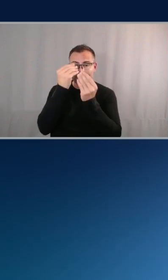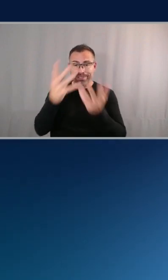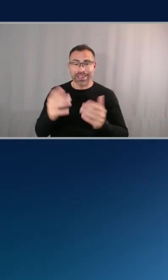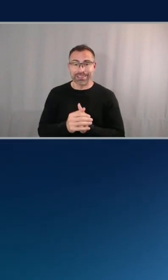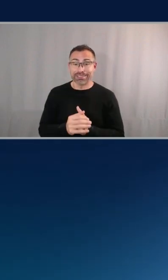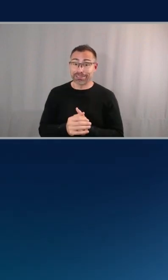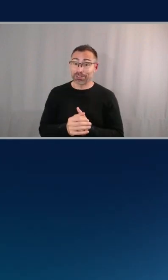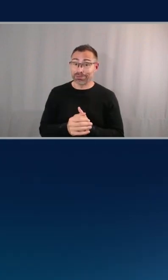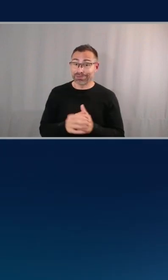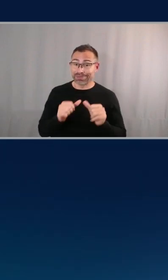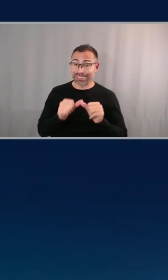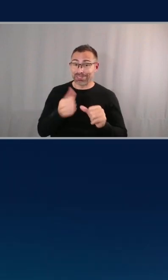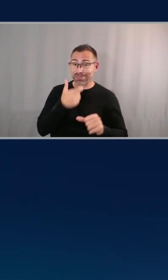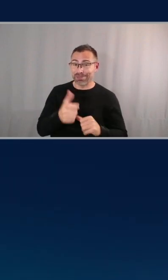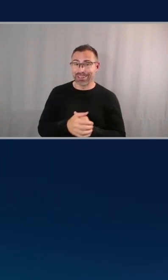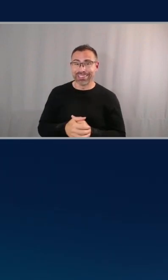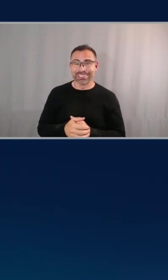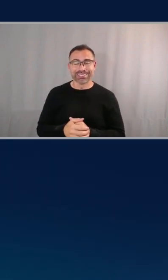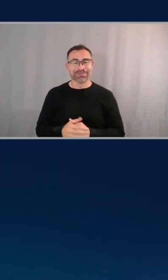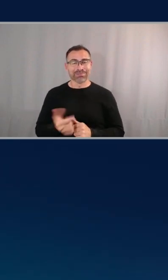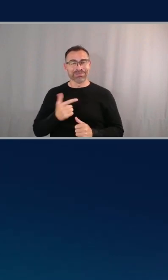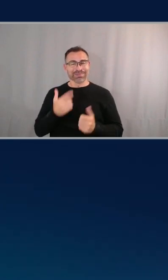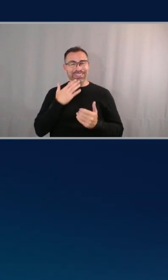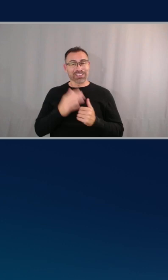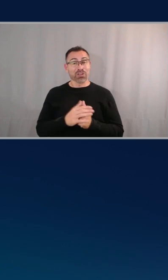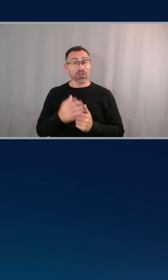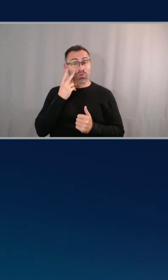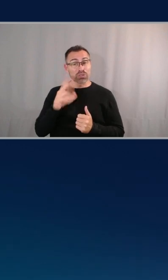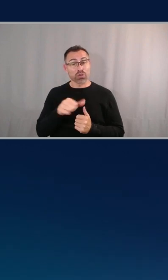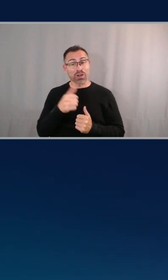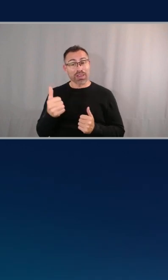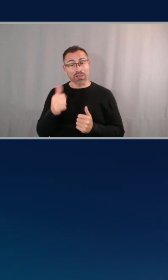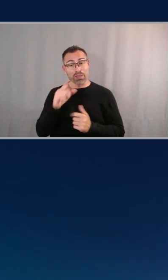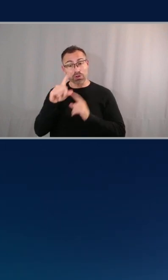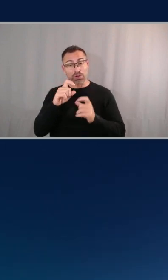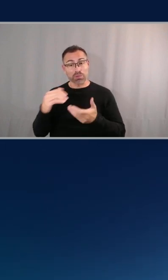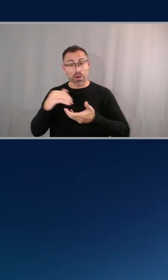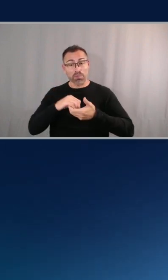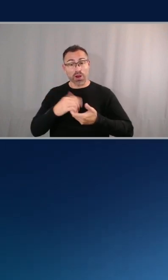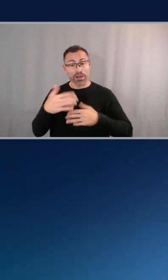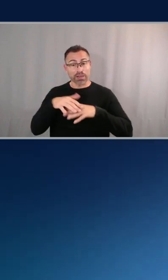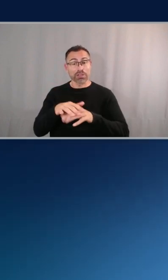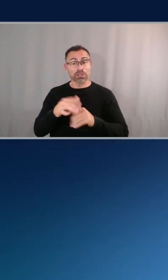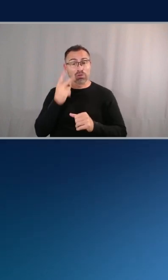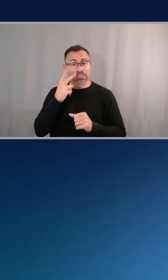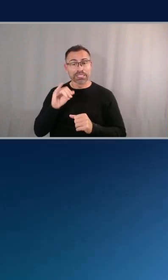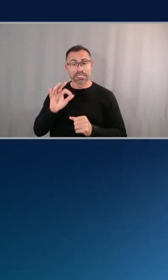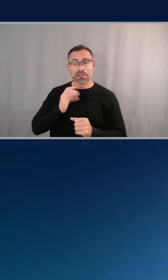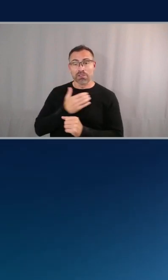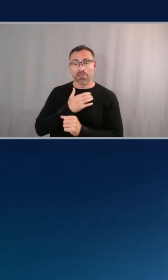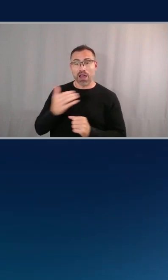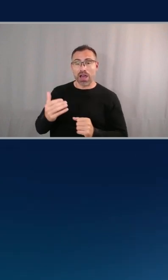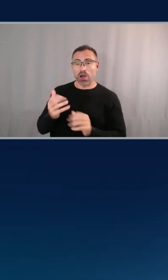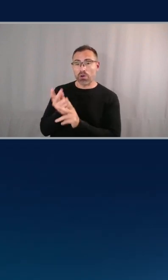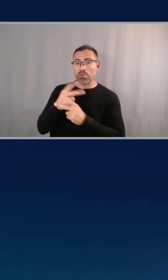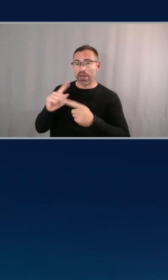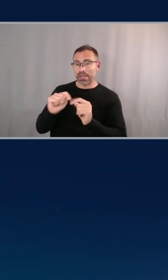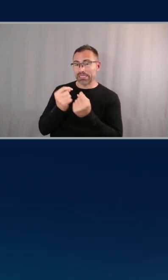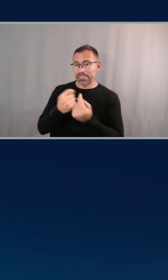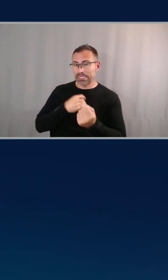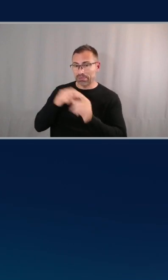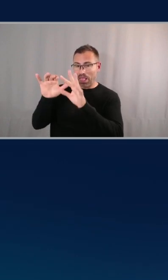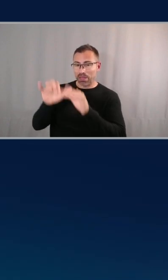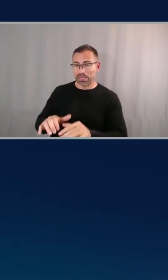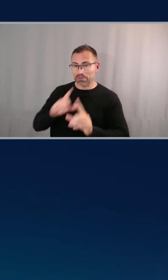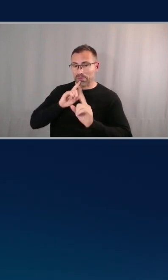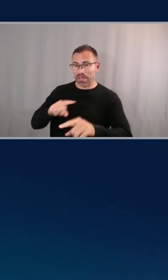Awesome. Thanks, Aditya. We saw another question in there about the partner integrations. We'll see if our product teams can get some information to drop here in the chat for our Twitch followers about that.